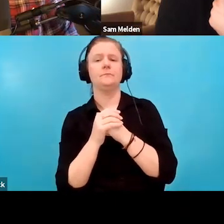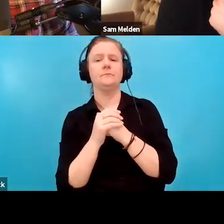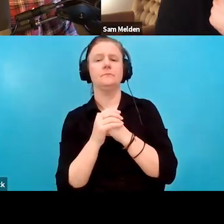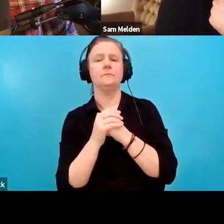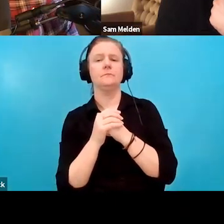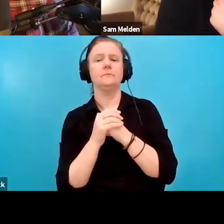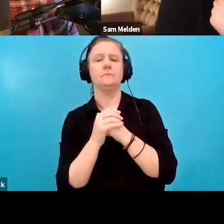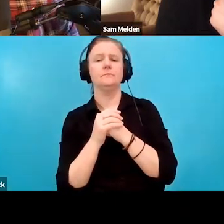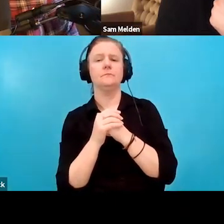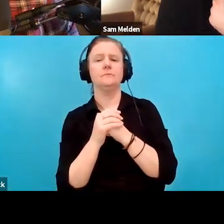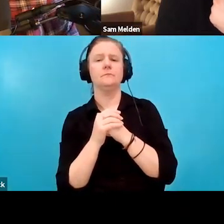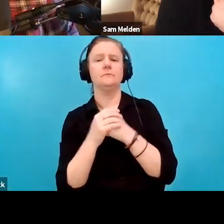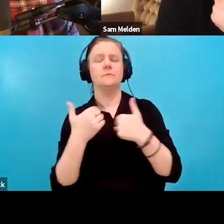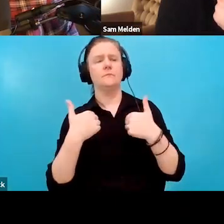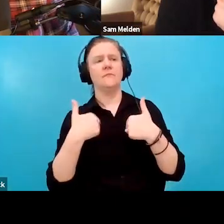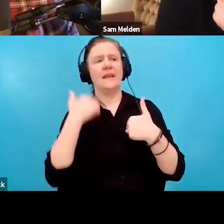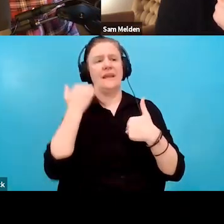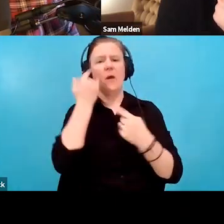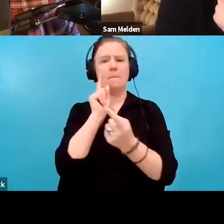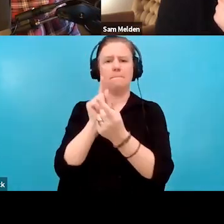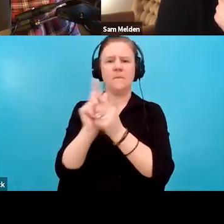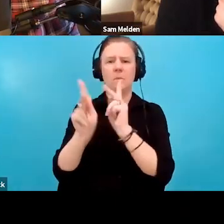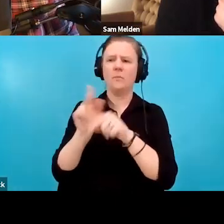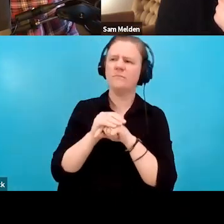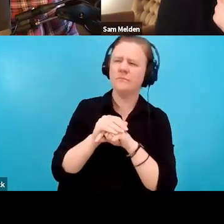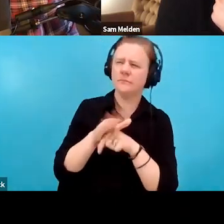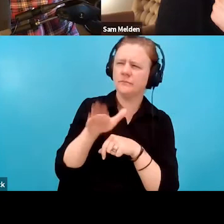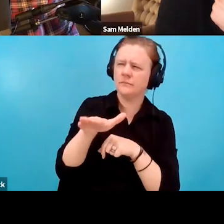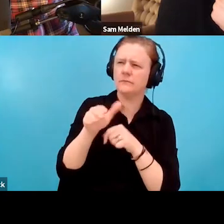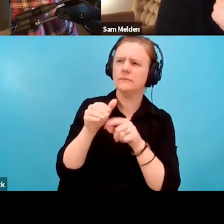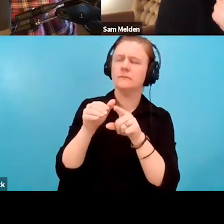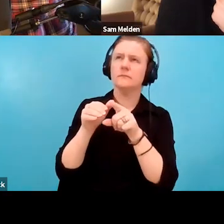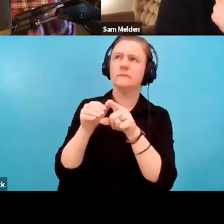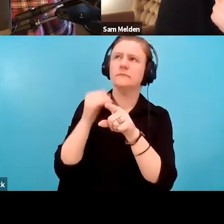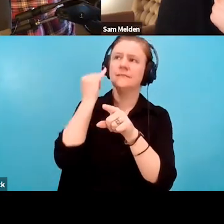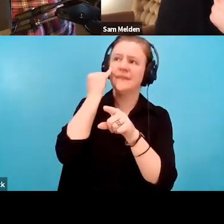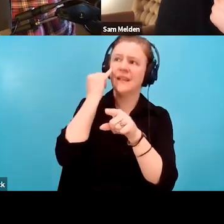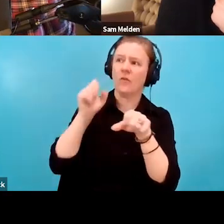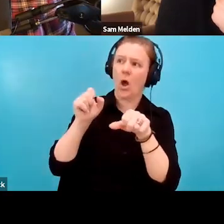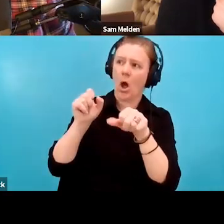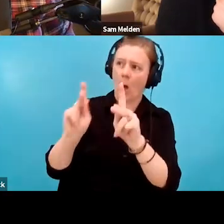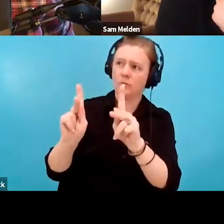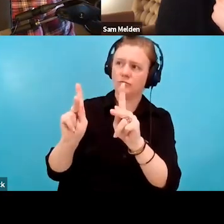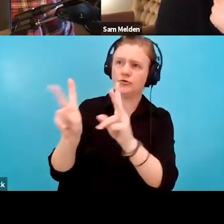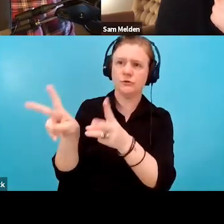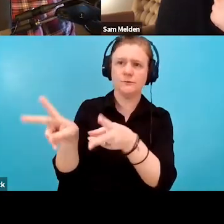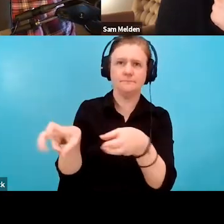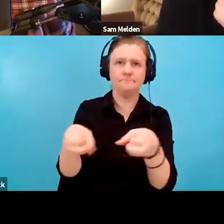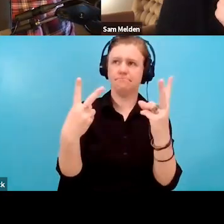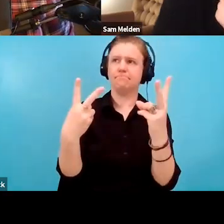What happens when I talk to people who make something is I say, if there's a way to render what you're